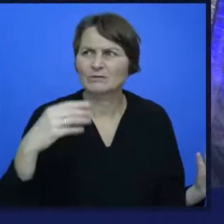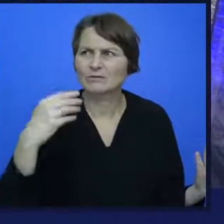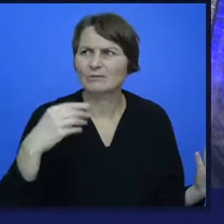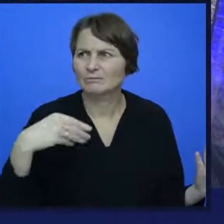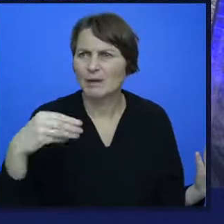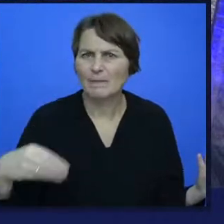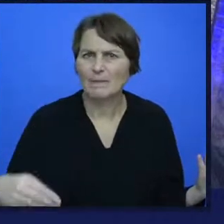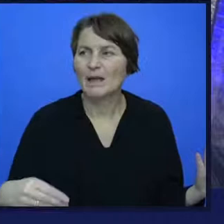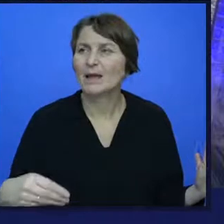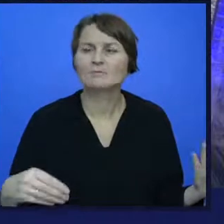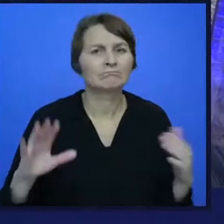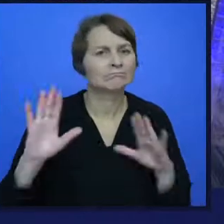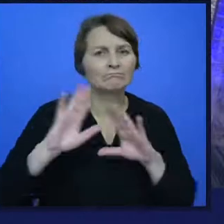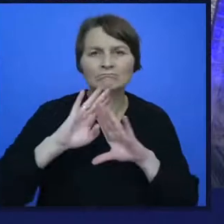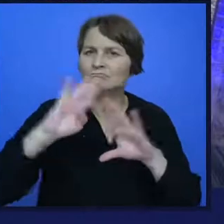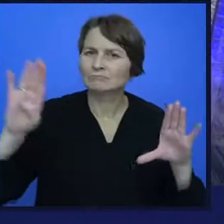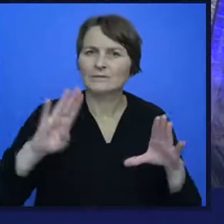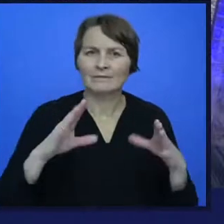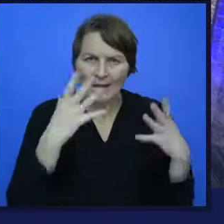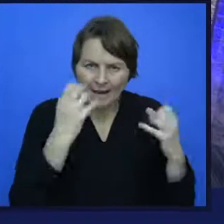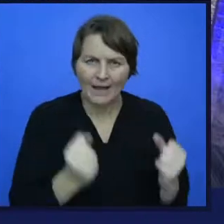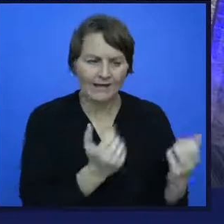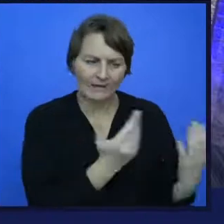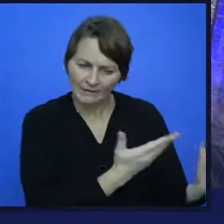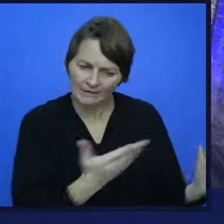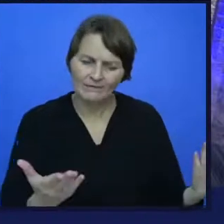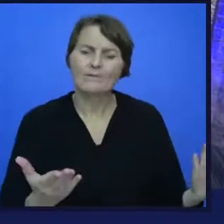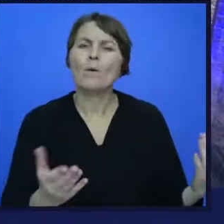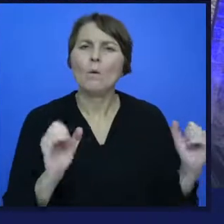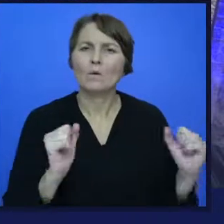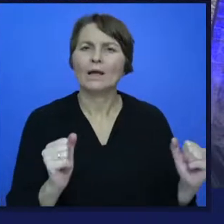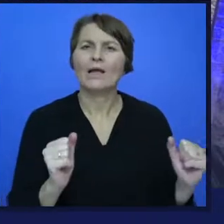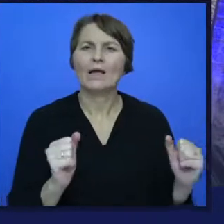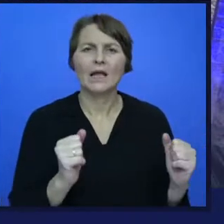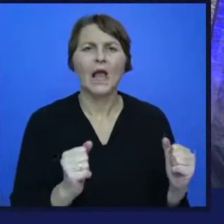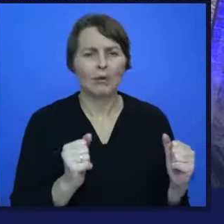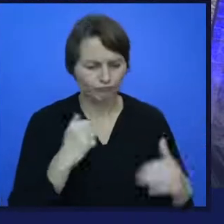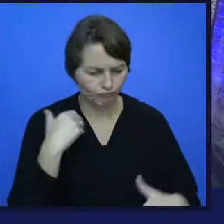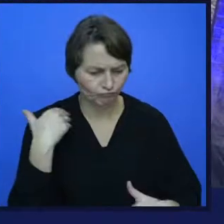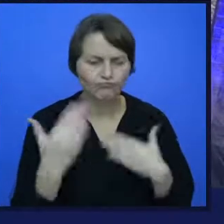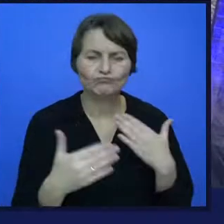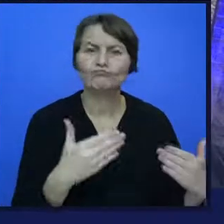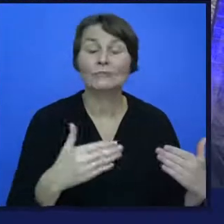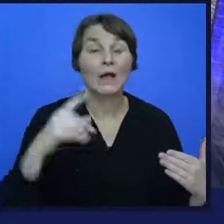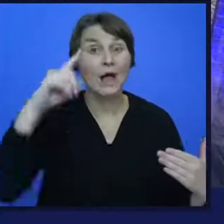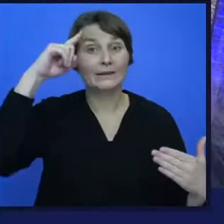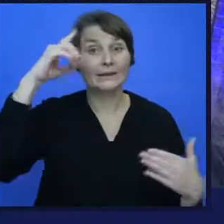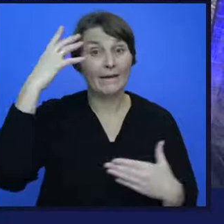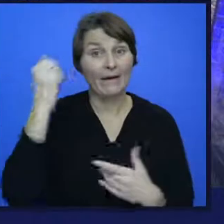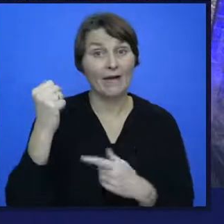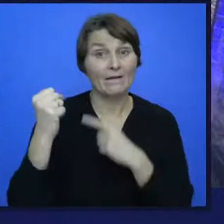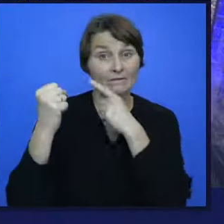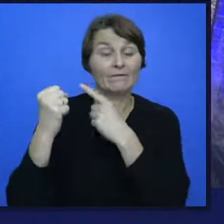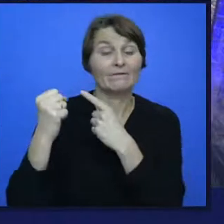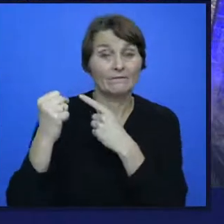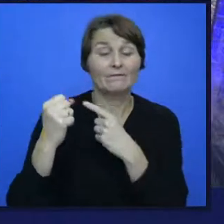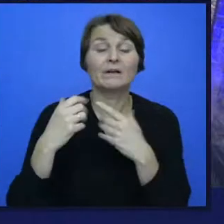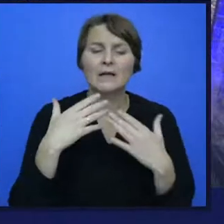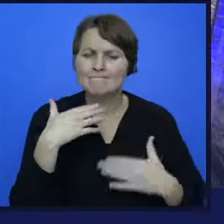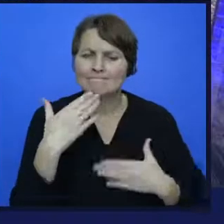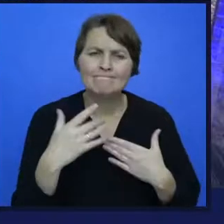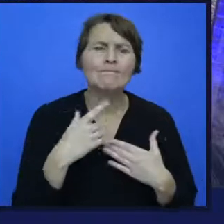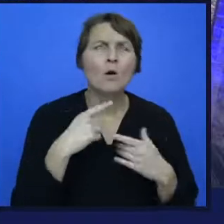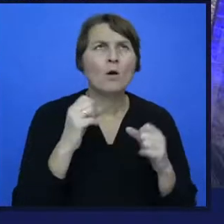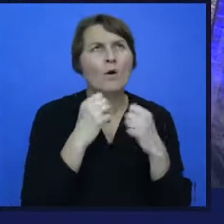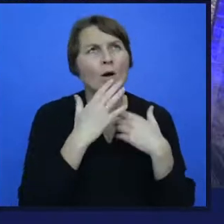yourself by that, right? You're always able to move forward in terms of your idea as long as you understand what your idea is and